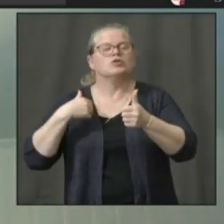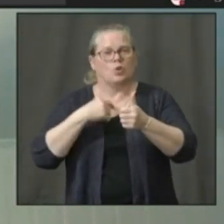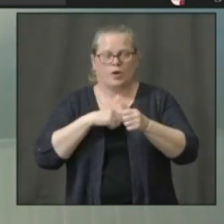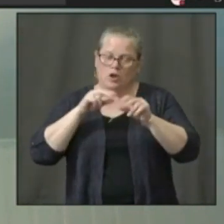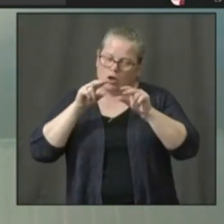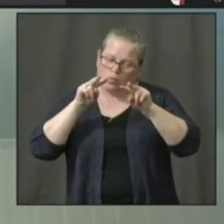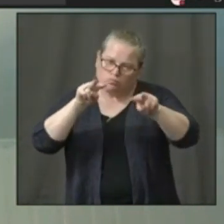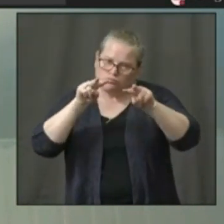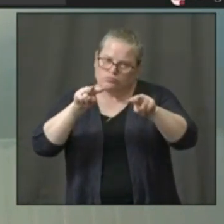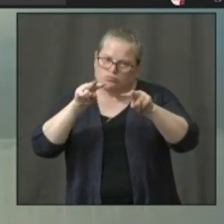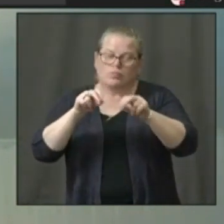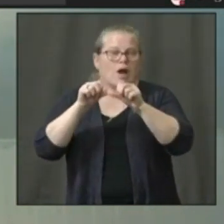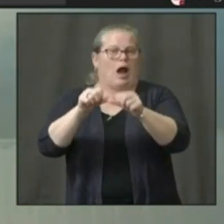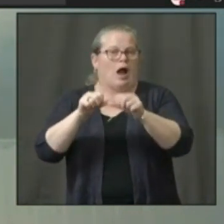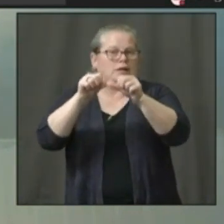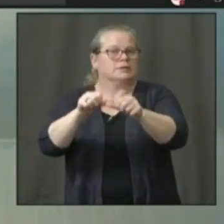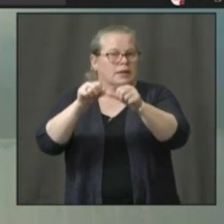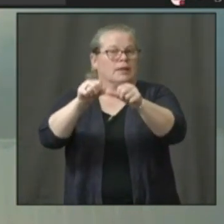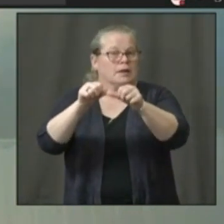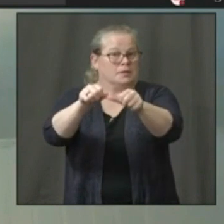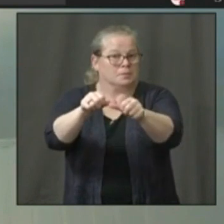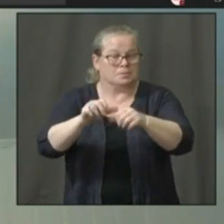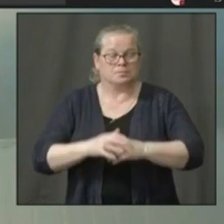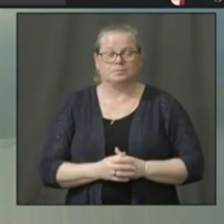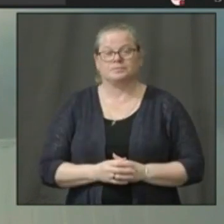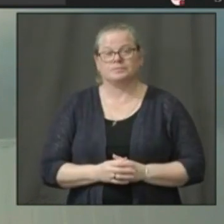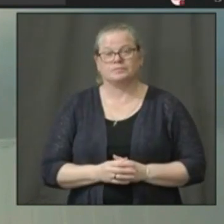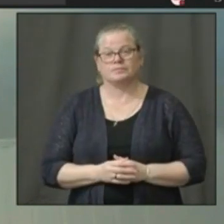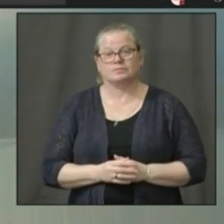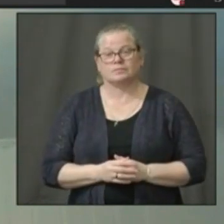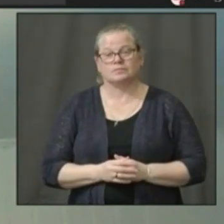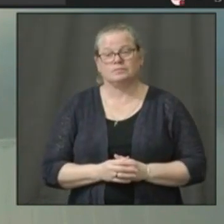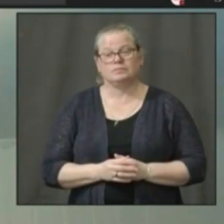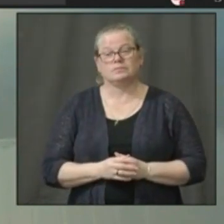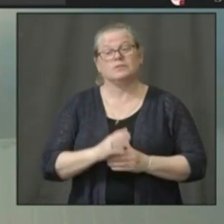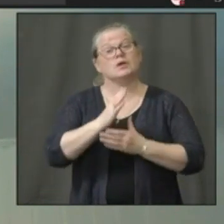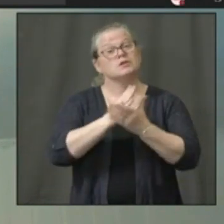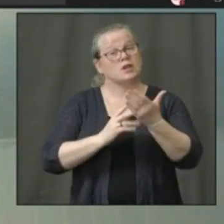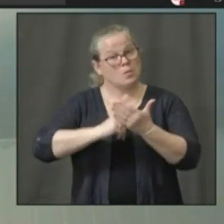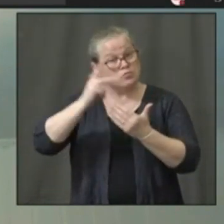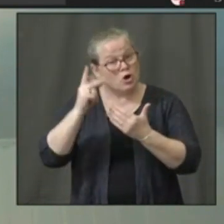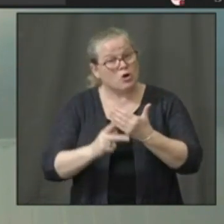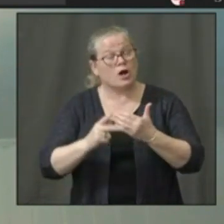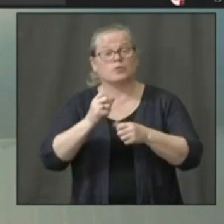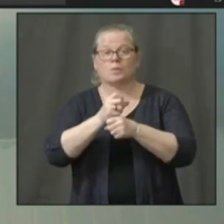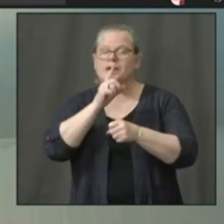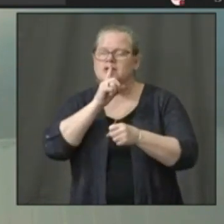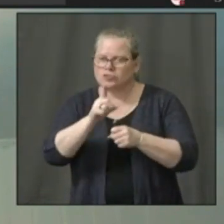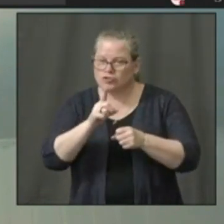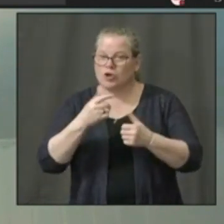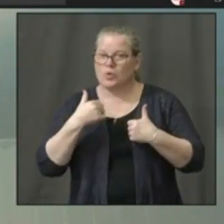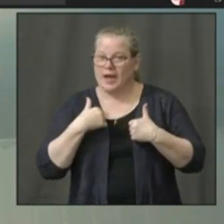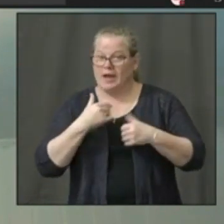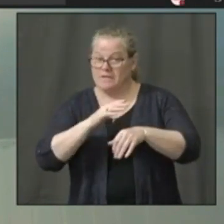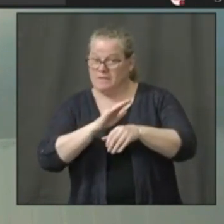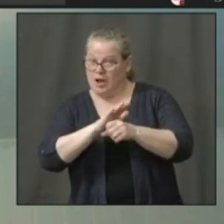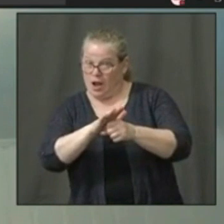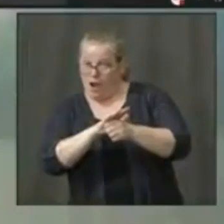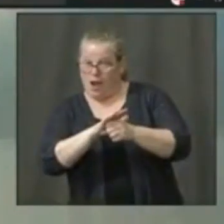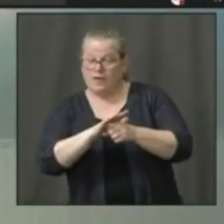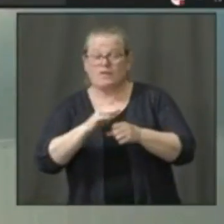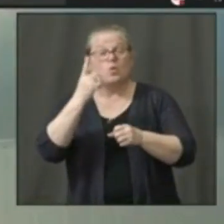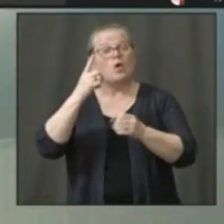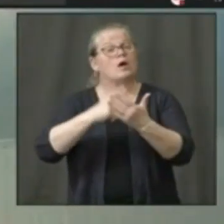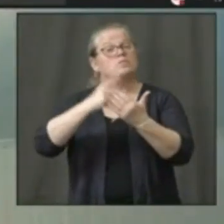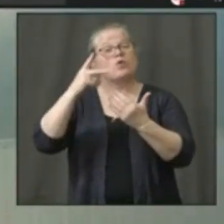that. We are also instituting some programs to assure that we have supply. One is the program I